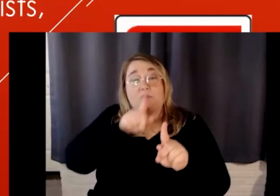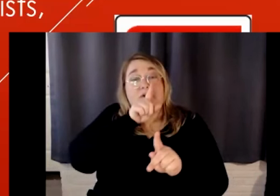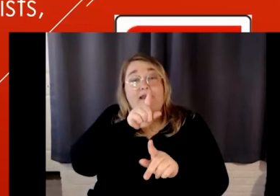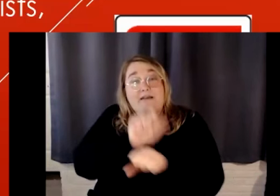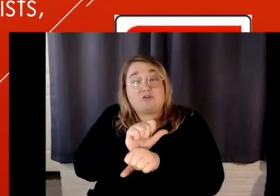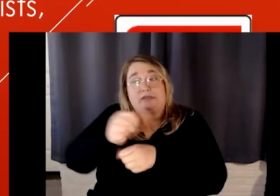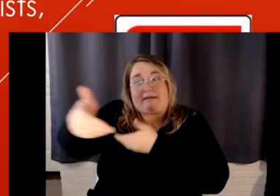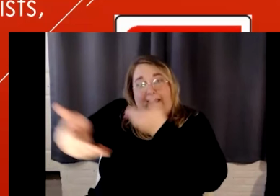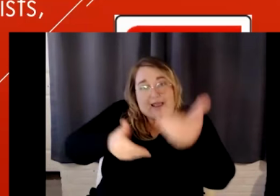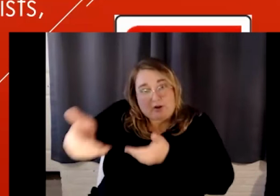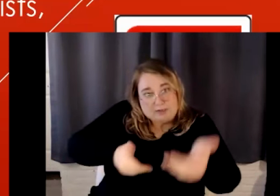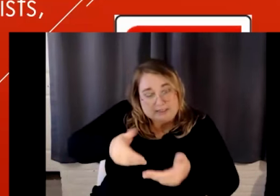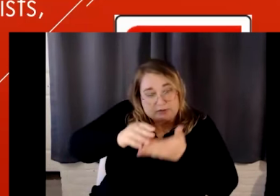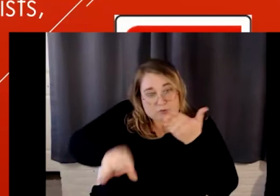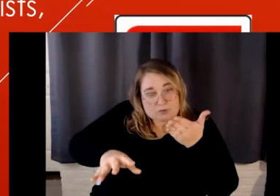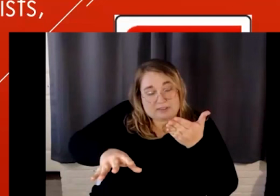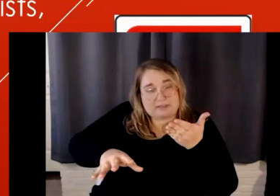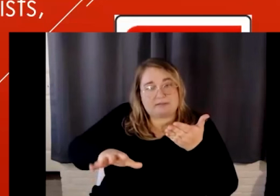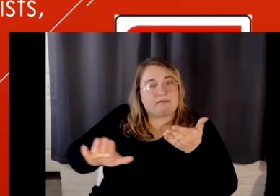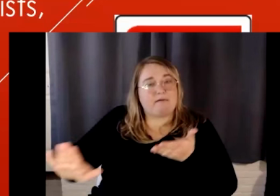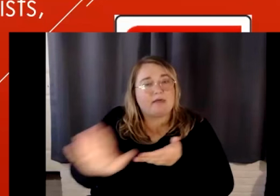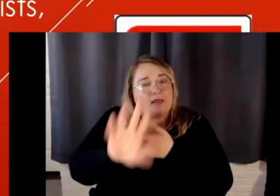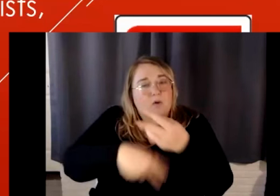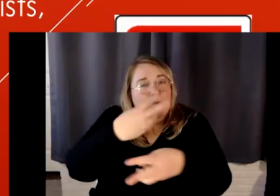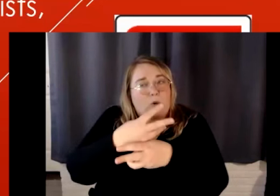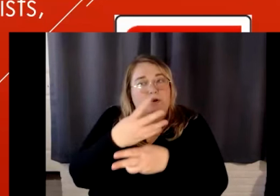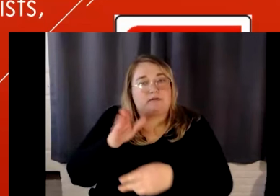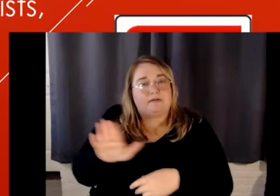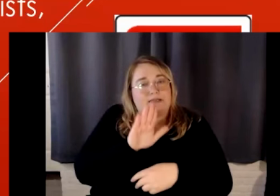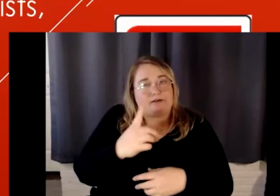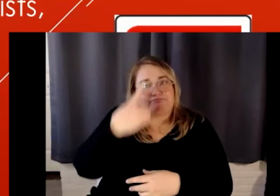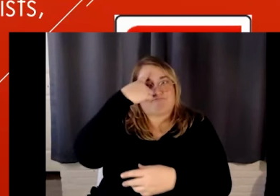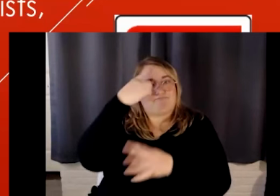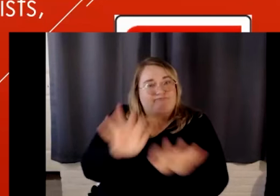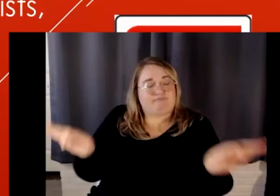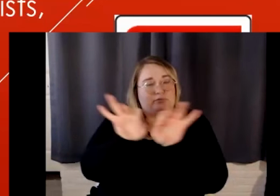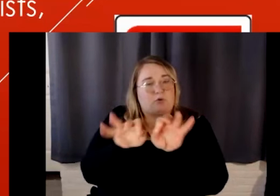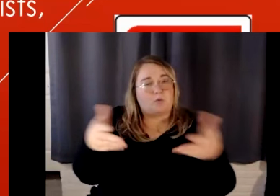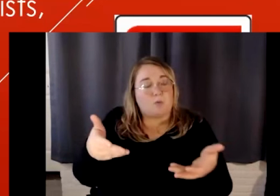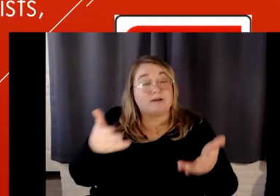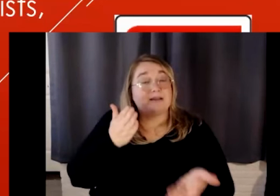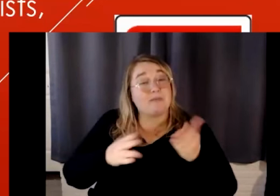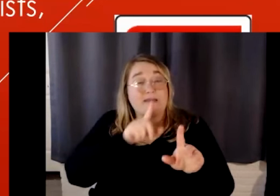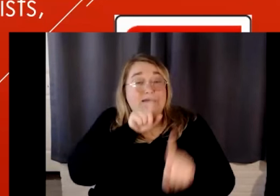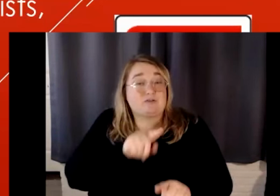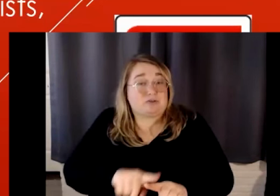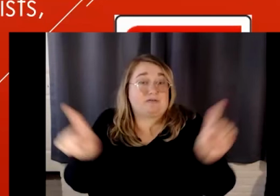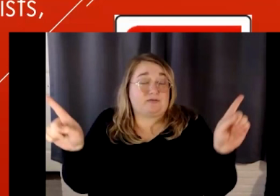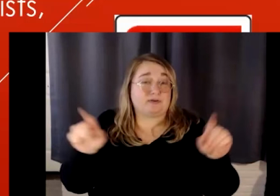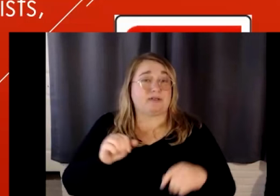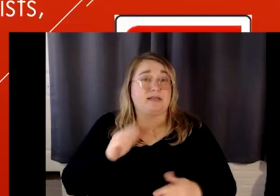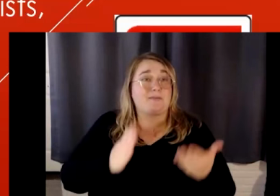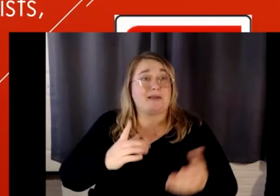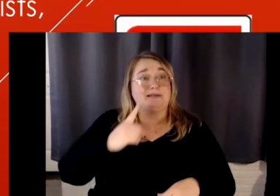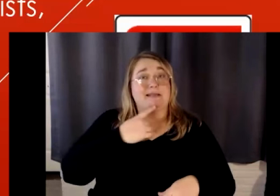students, what about their world? Because they may give you a different answer. They may say, no, we need people that can